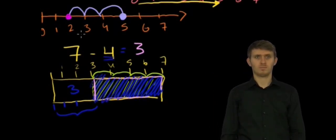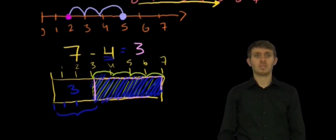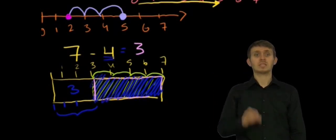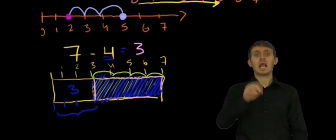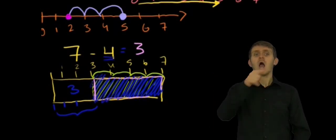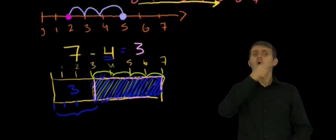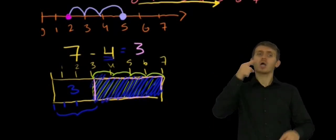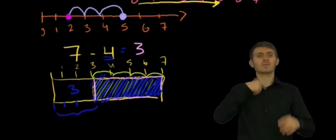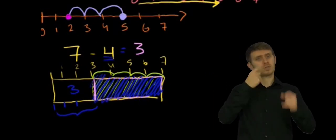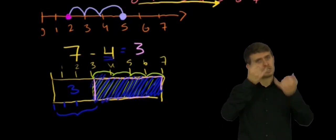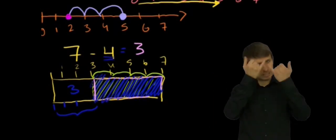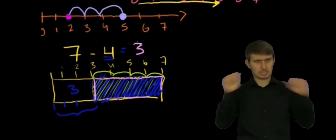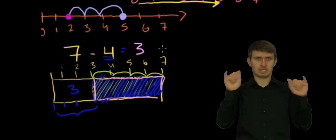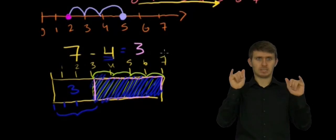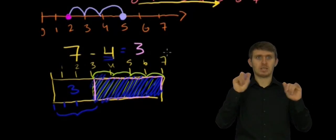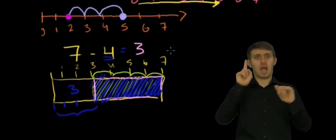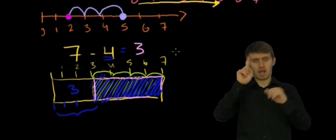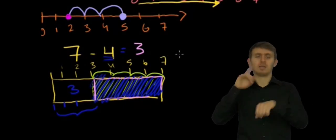I could think of it